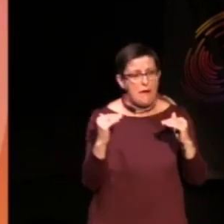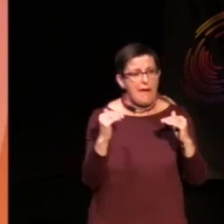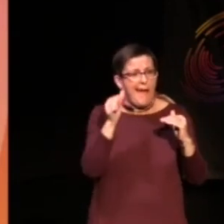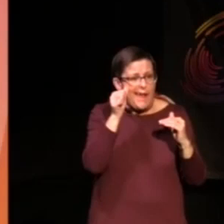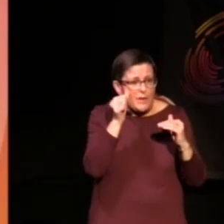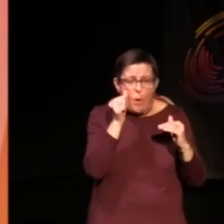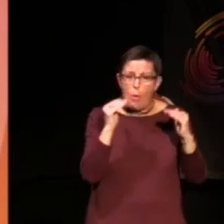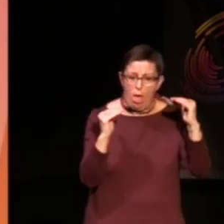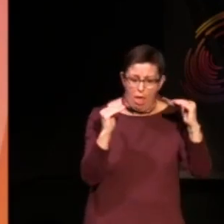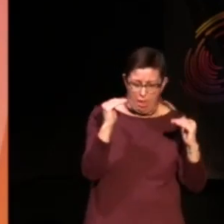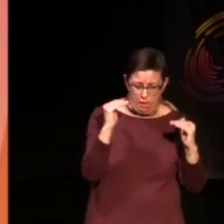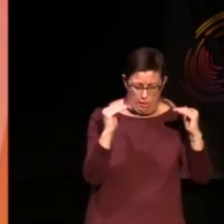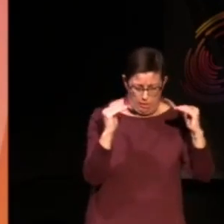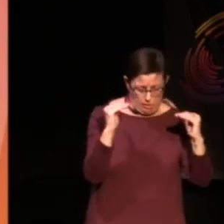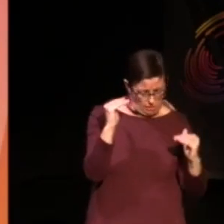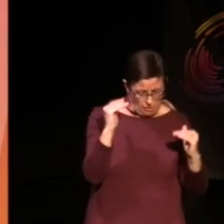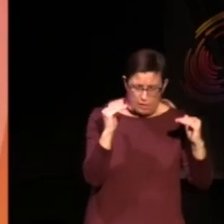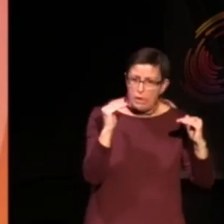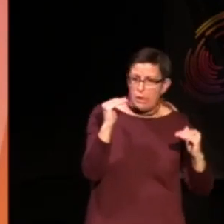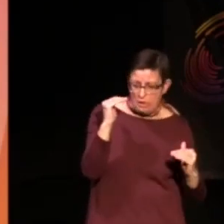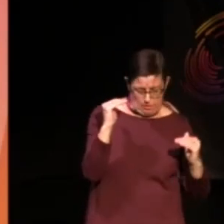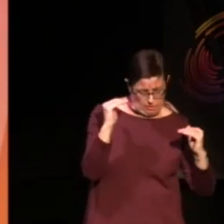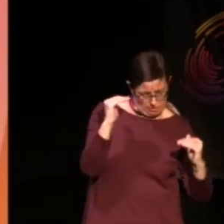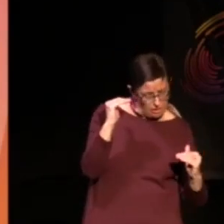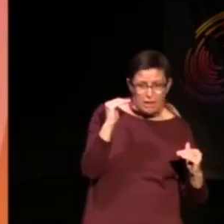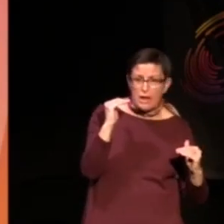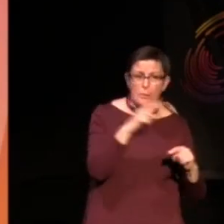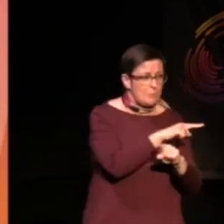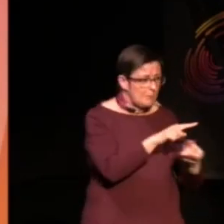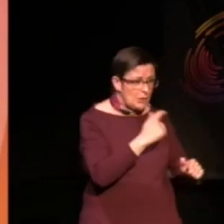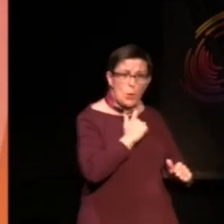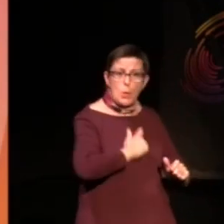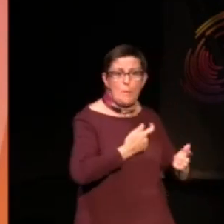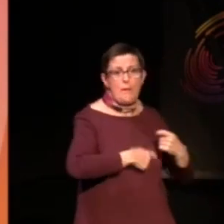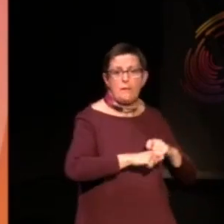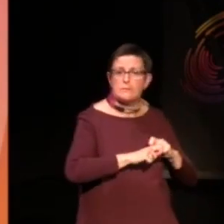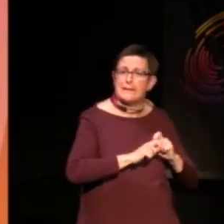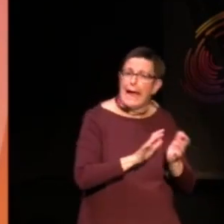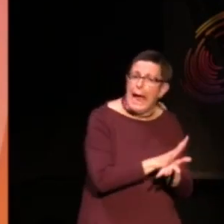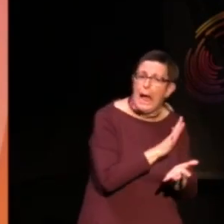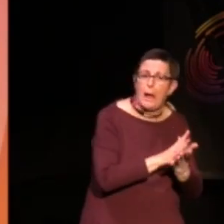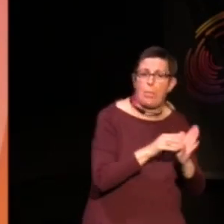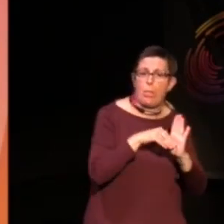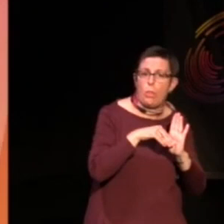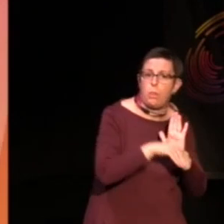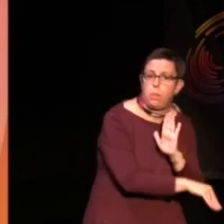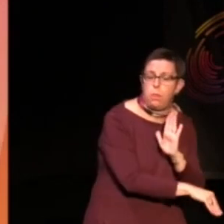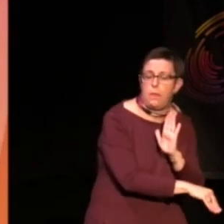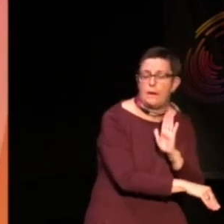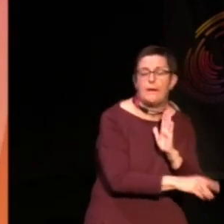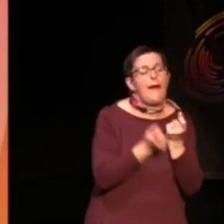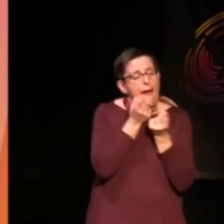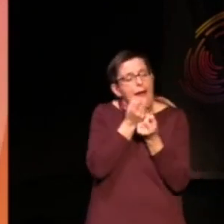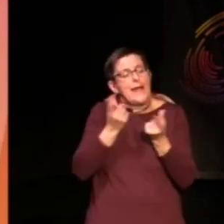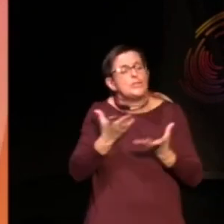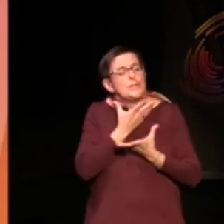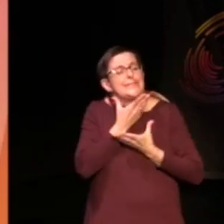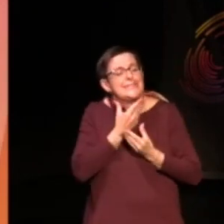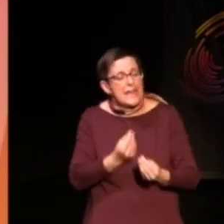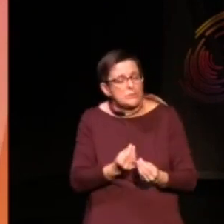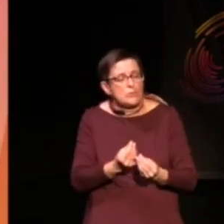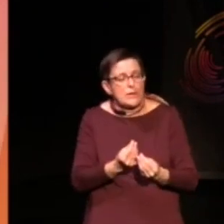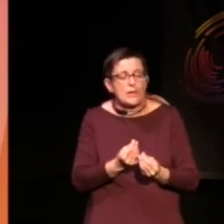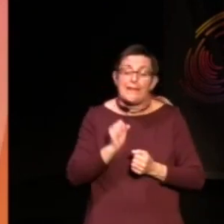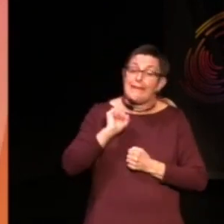inequities would corrode human life and human happiness. He also understood desperation. In his iconic